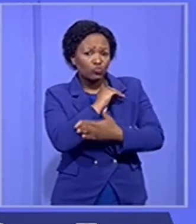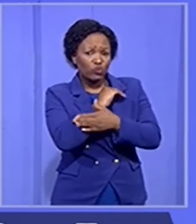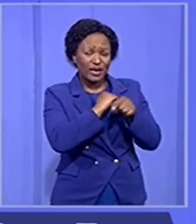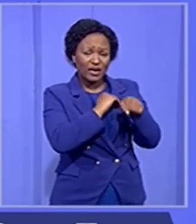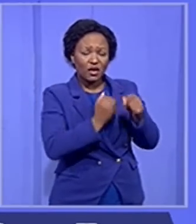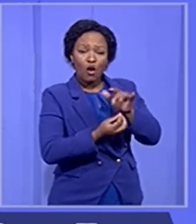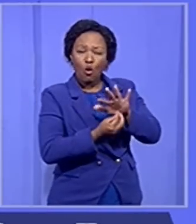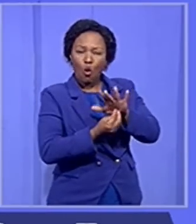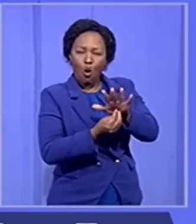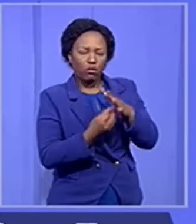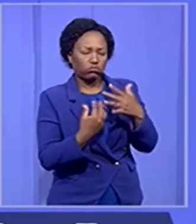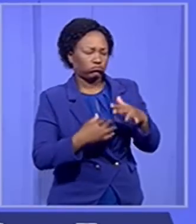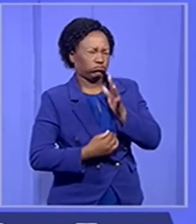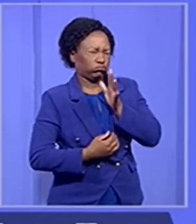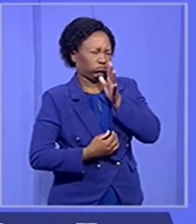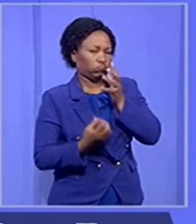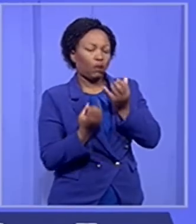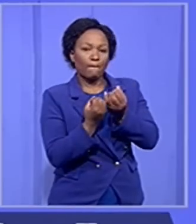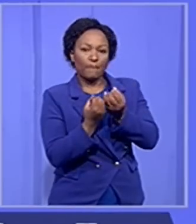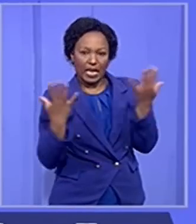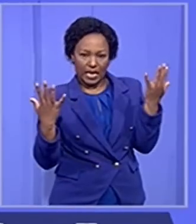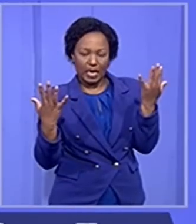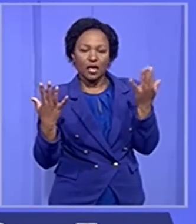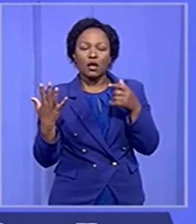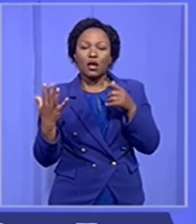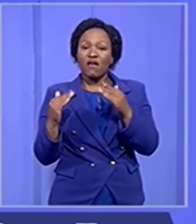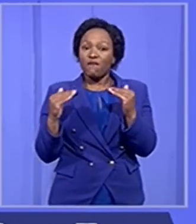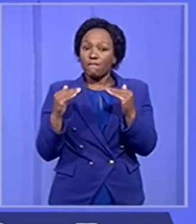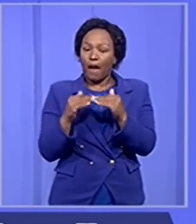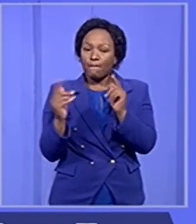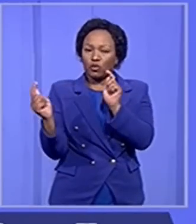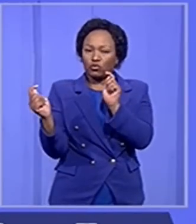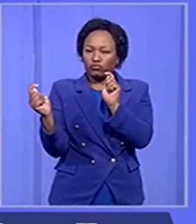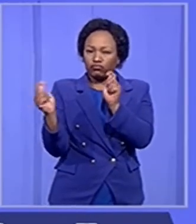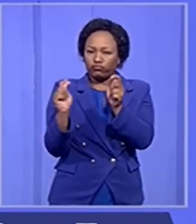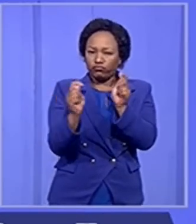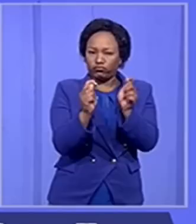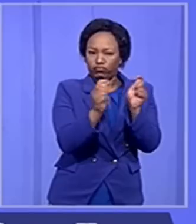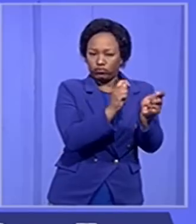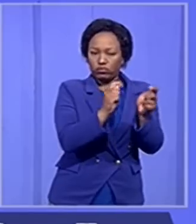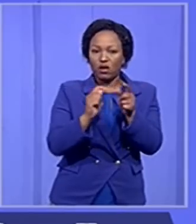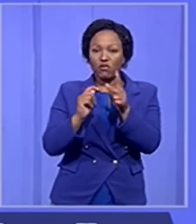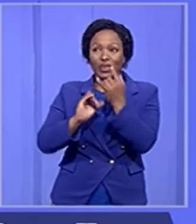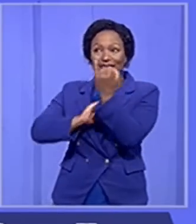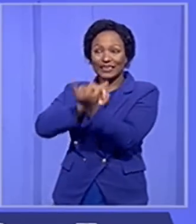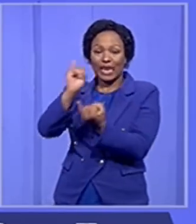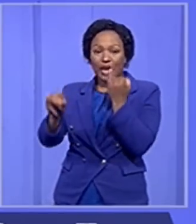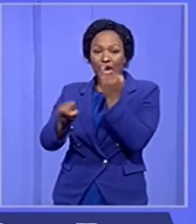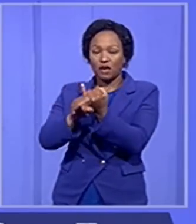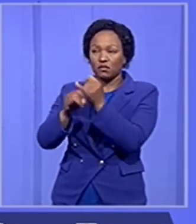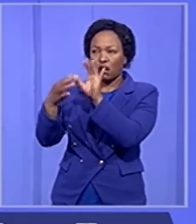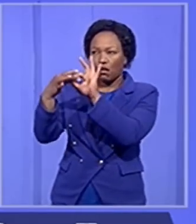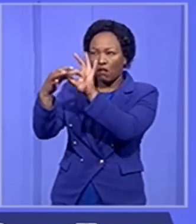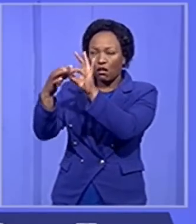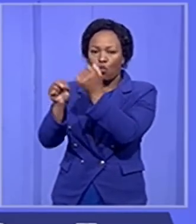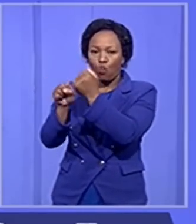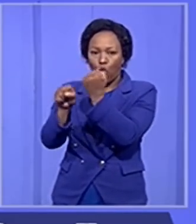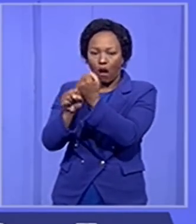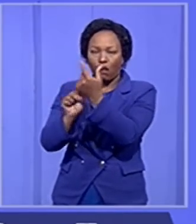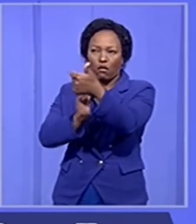just energy transition partnership with international partners is a cornerstone of this